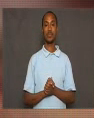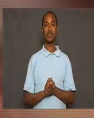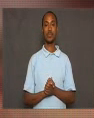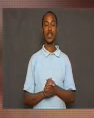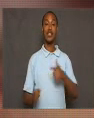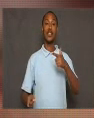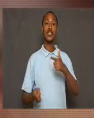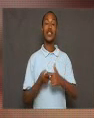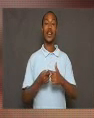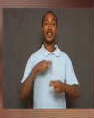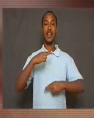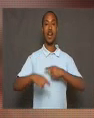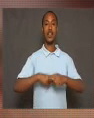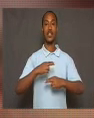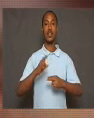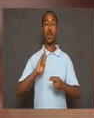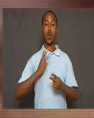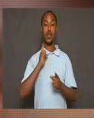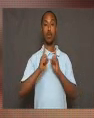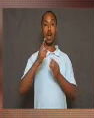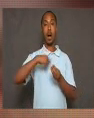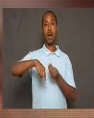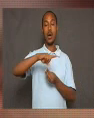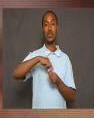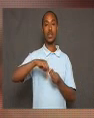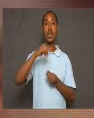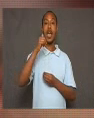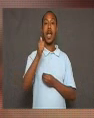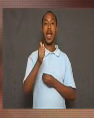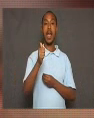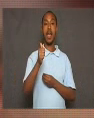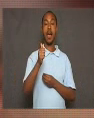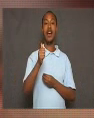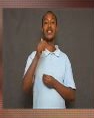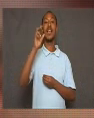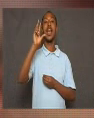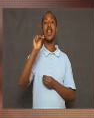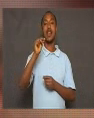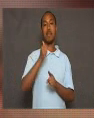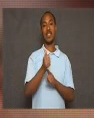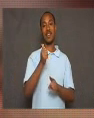The second reaction we talked about had A as a non-metal.